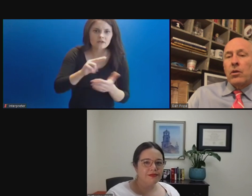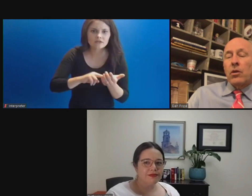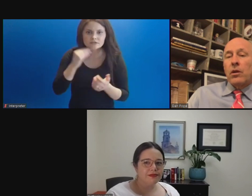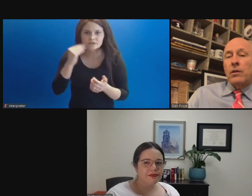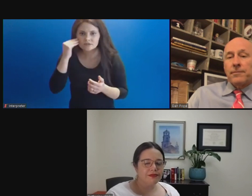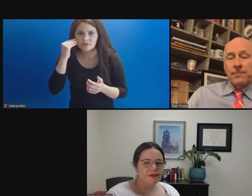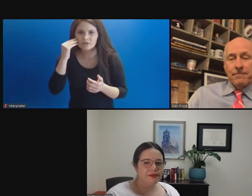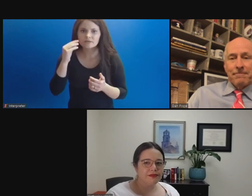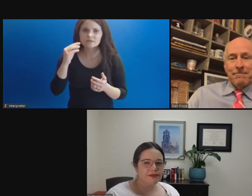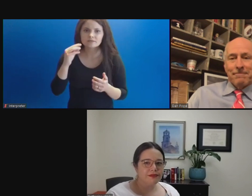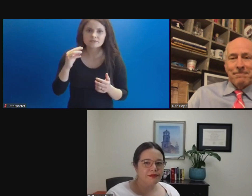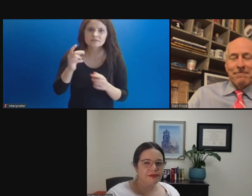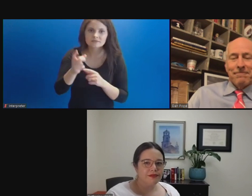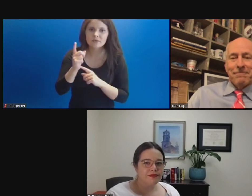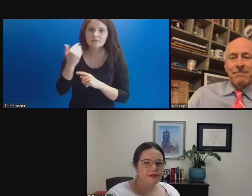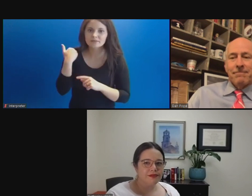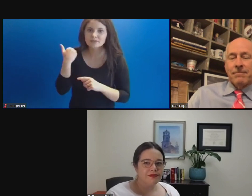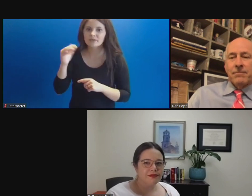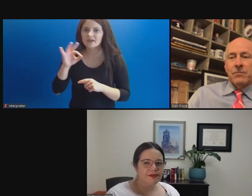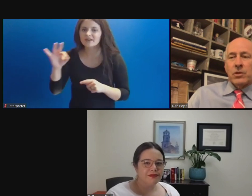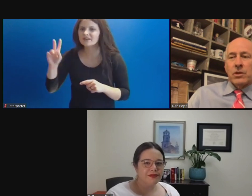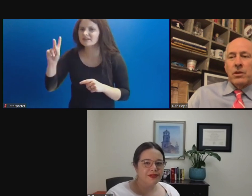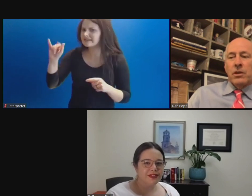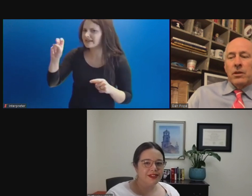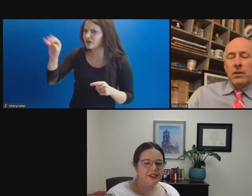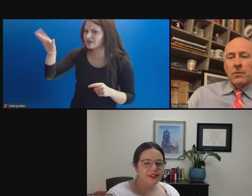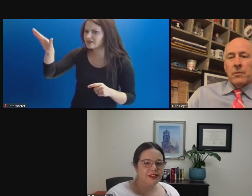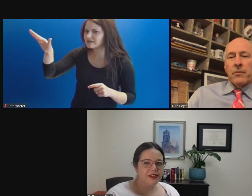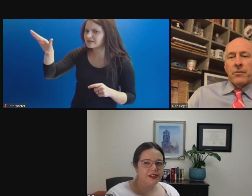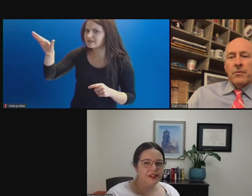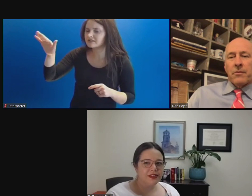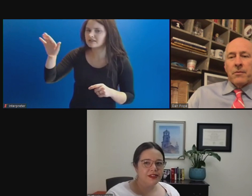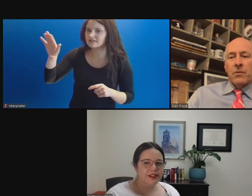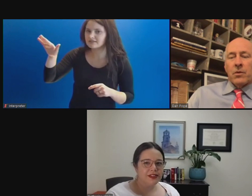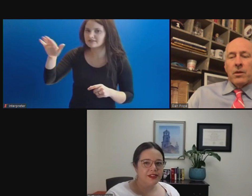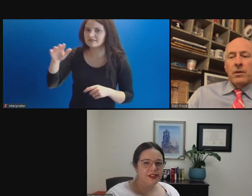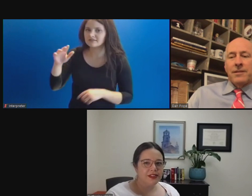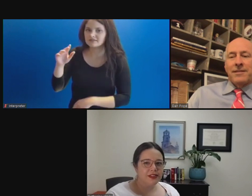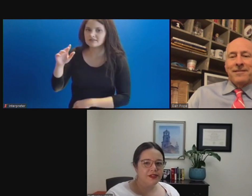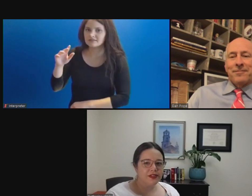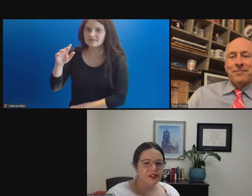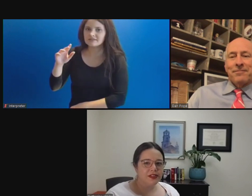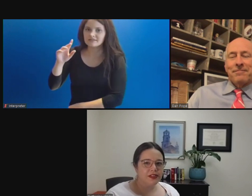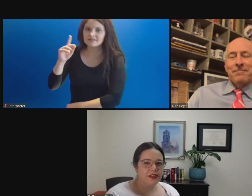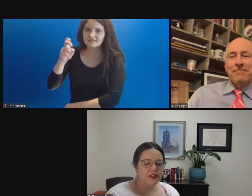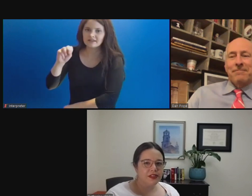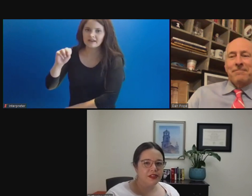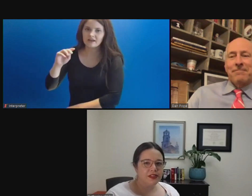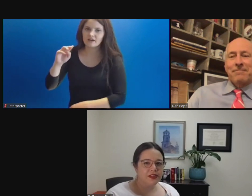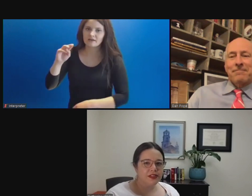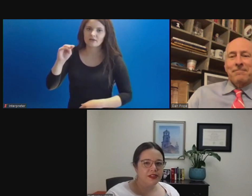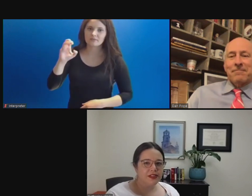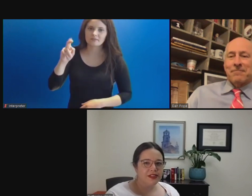you the graph a moment ago, 99 of the cases so far have been connected to nursing homes. That's what we don't want to happen, because of course